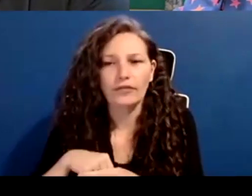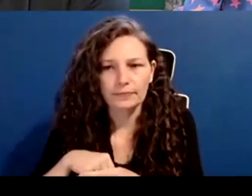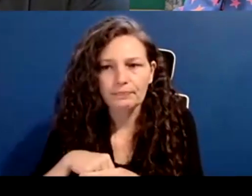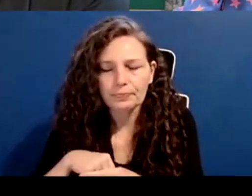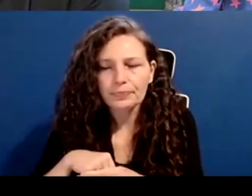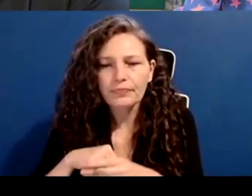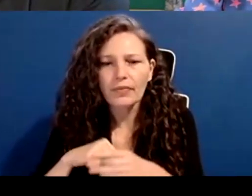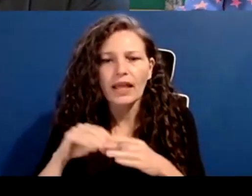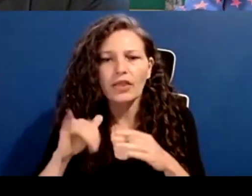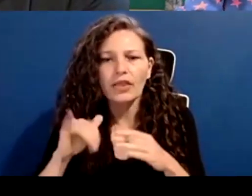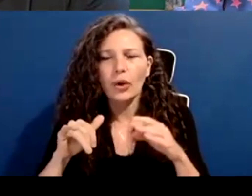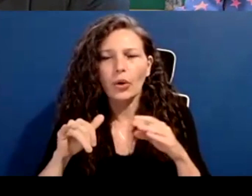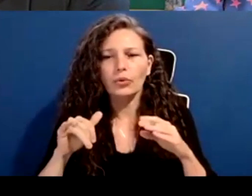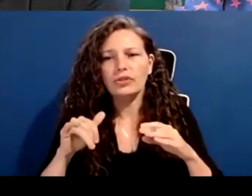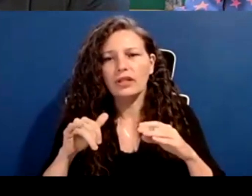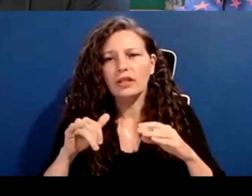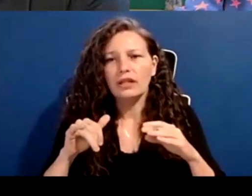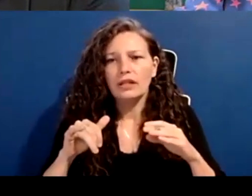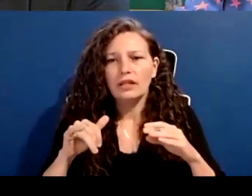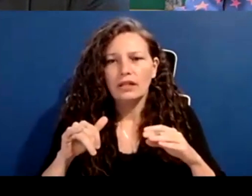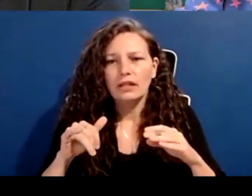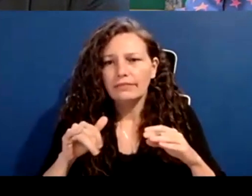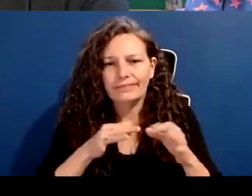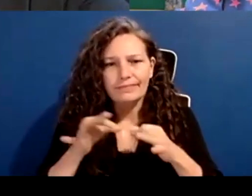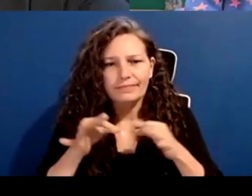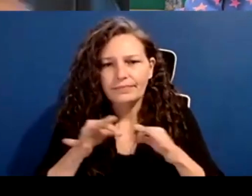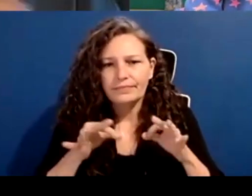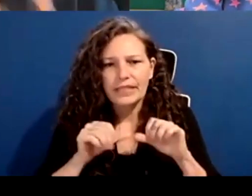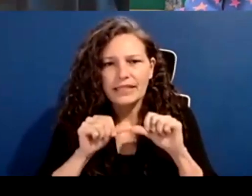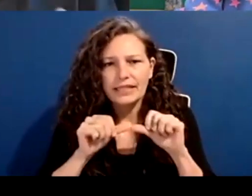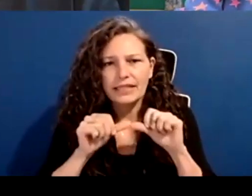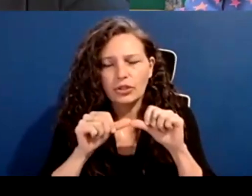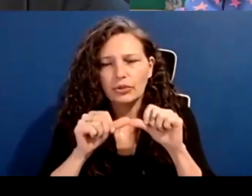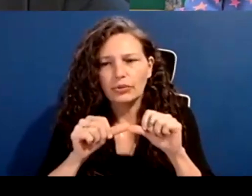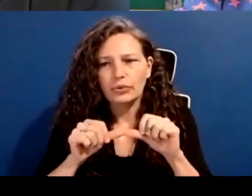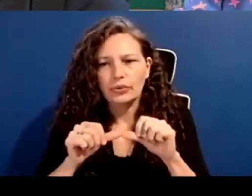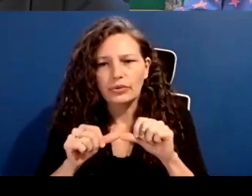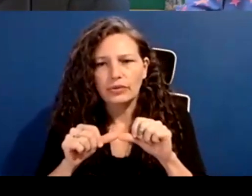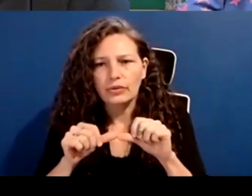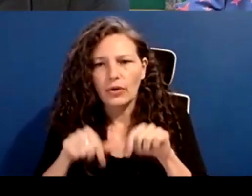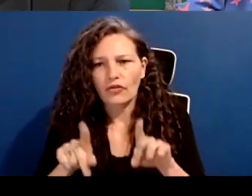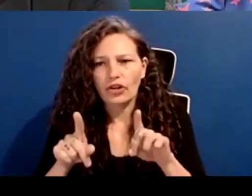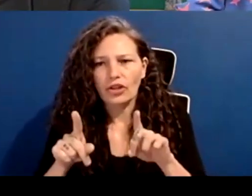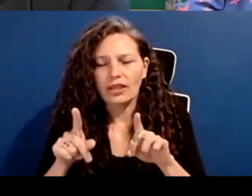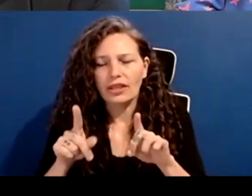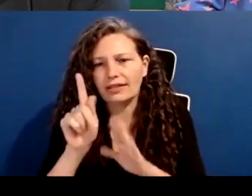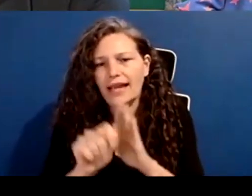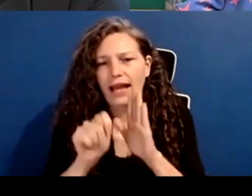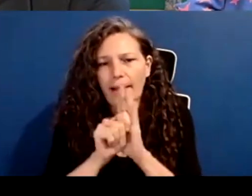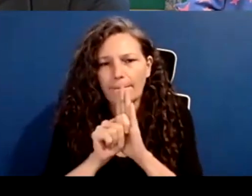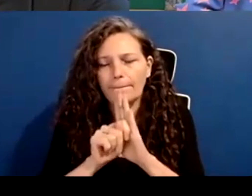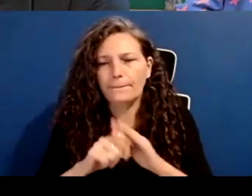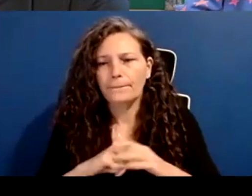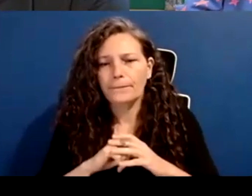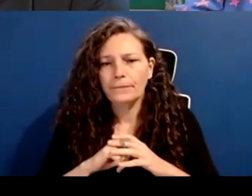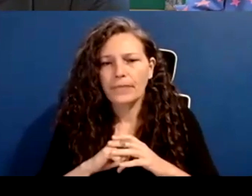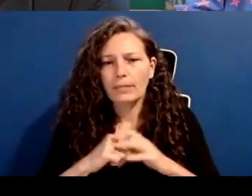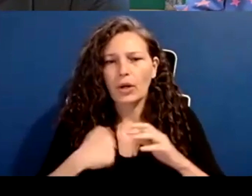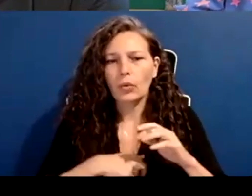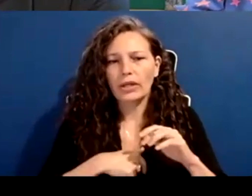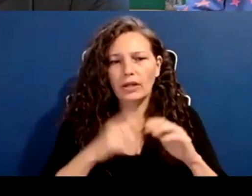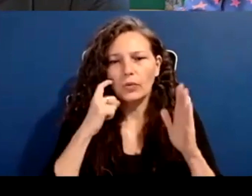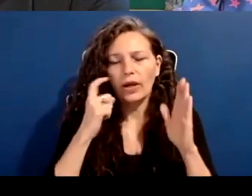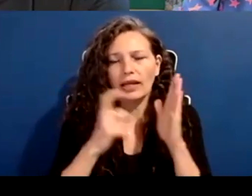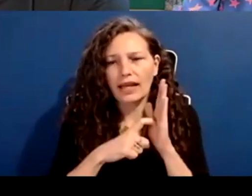to sort of morph and evolve over time. But at its core, what we found is that disability became